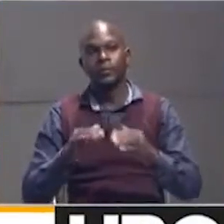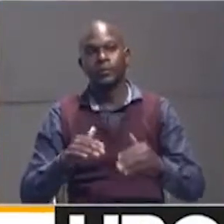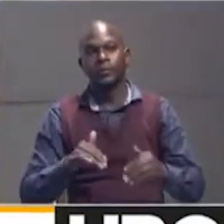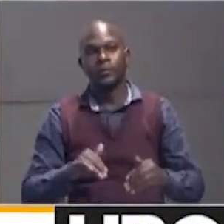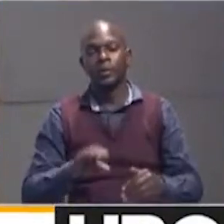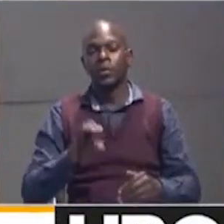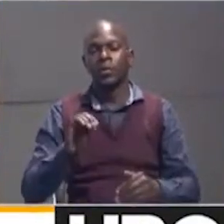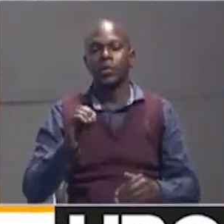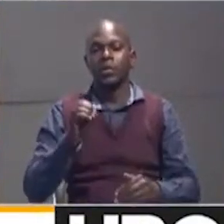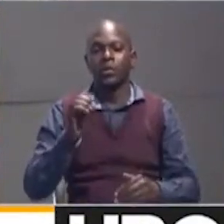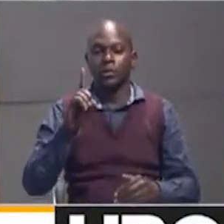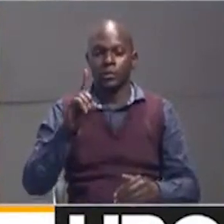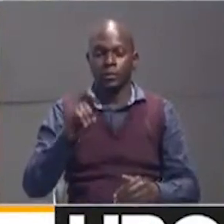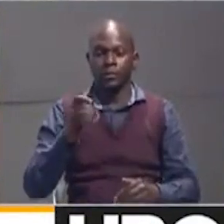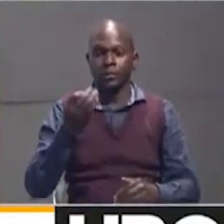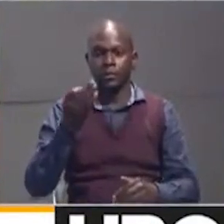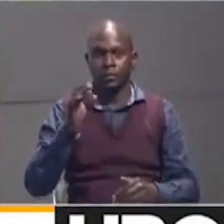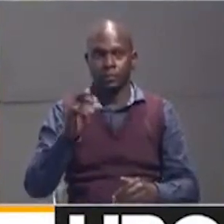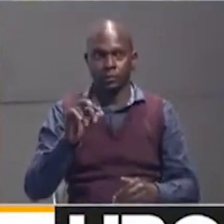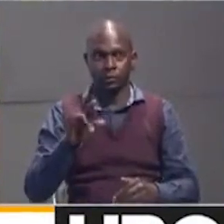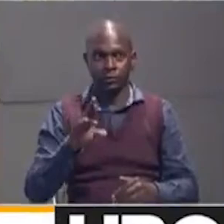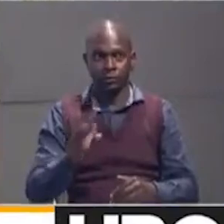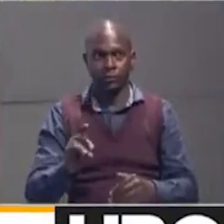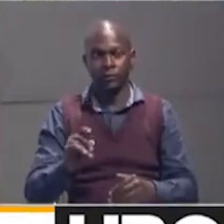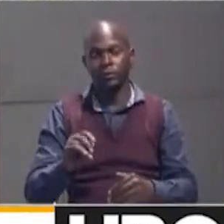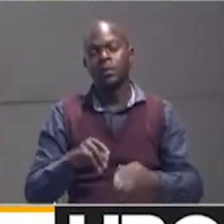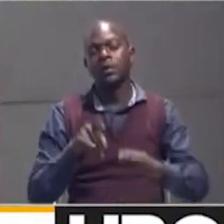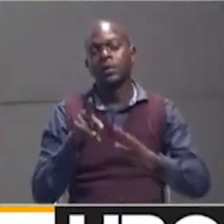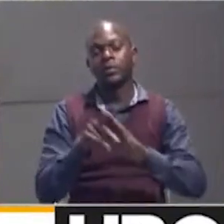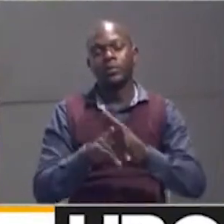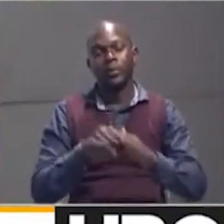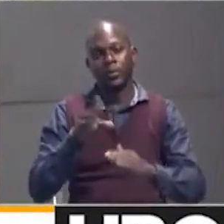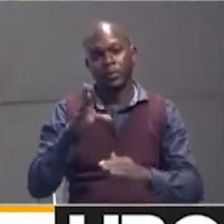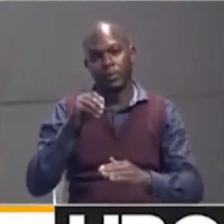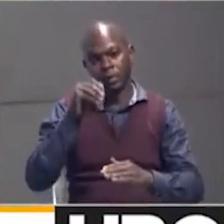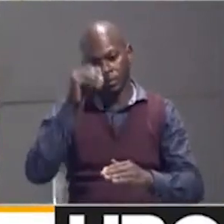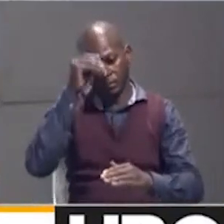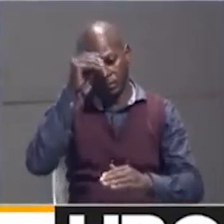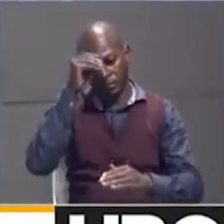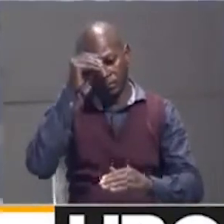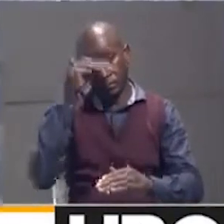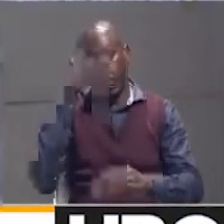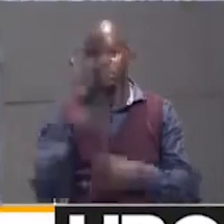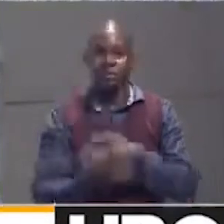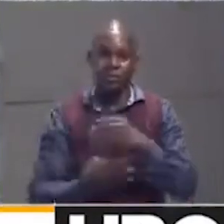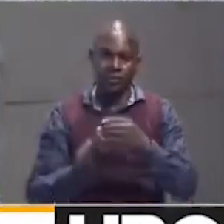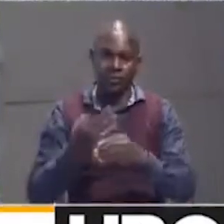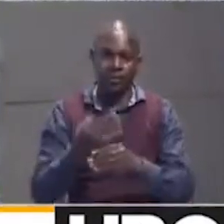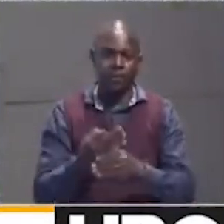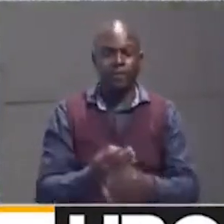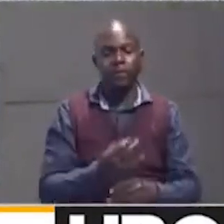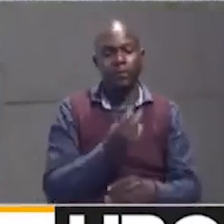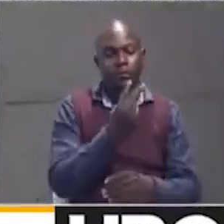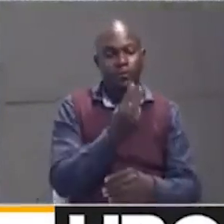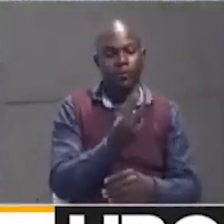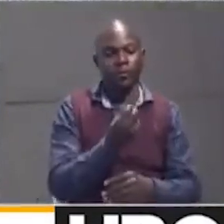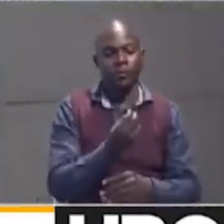Oxfam, assessed the government's financing for primary education over the 3 financial years from 2021-22